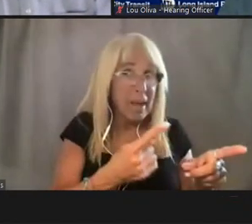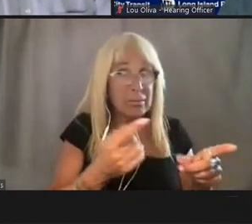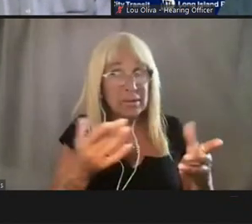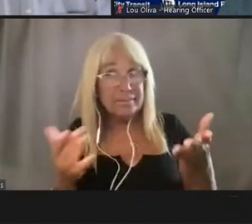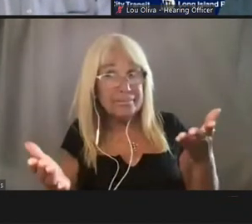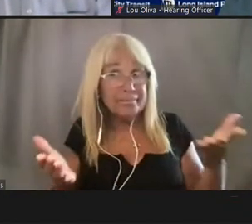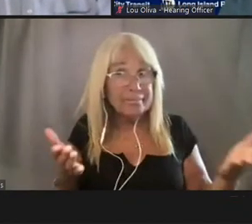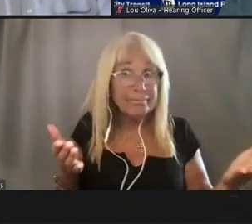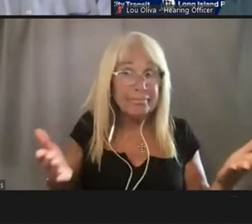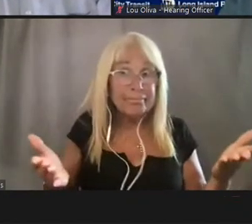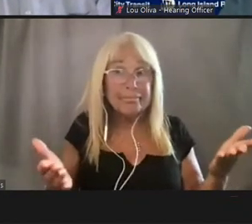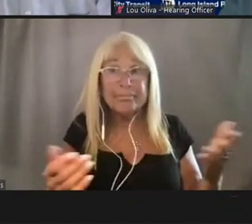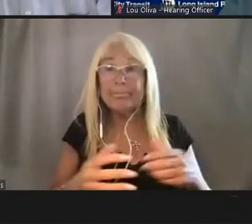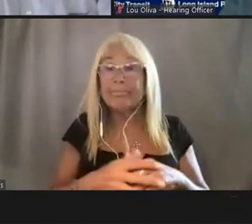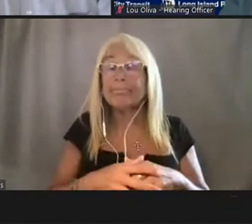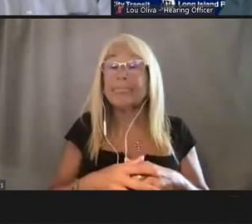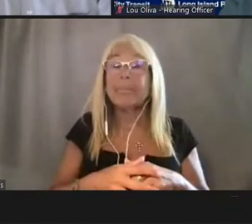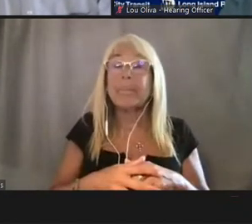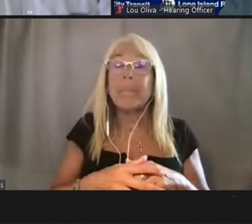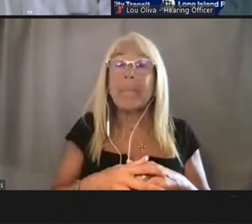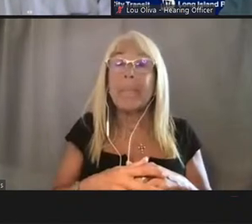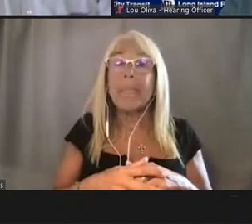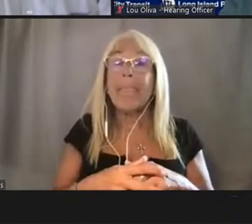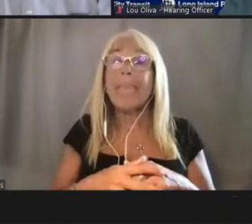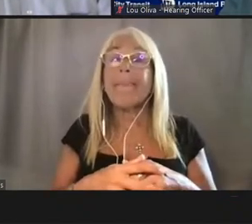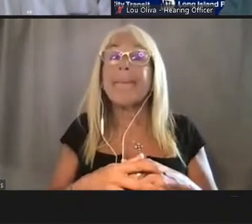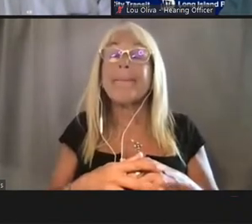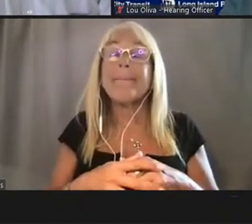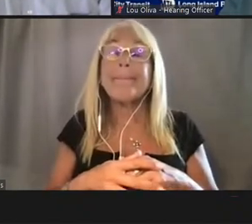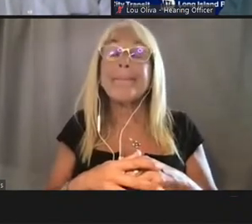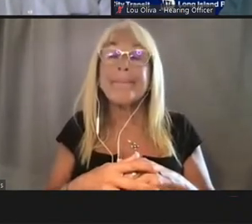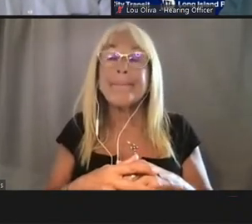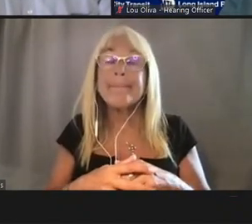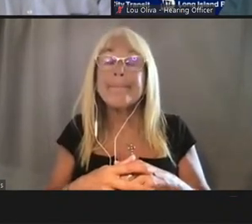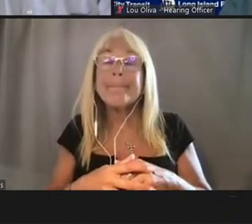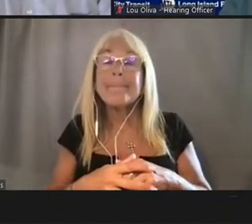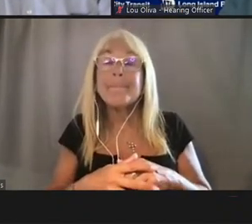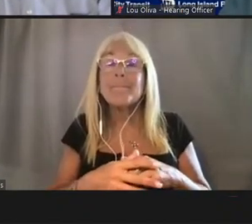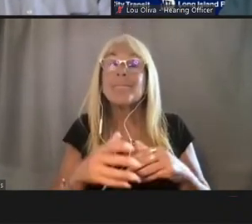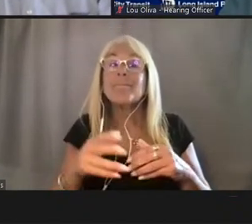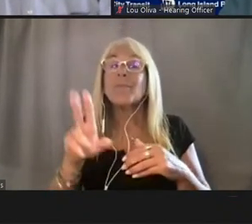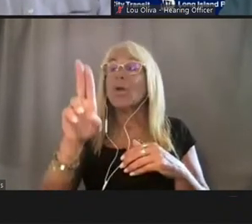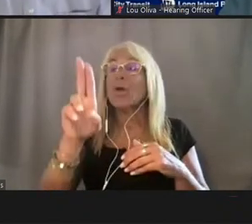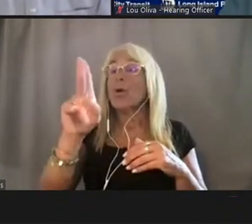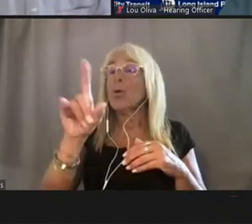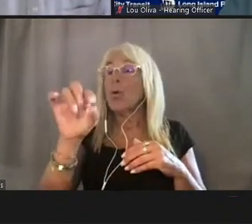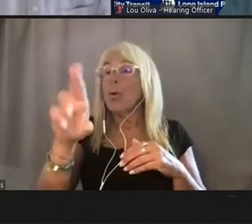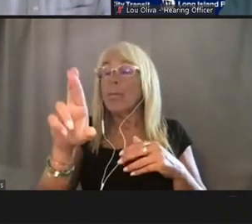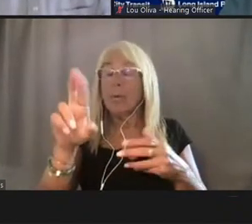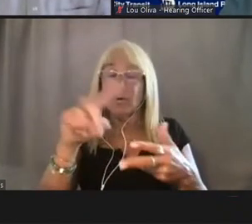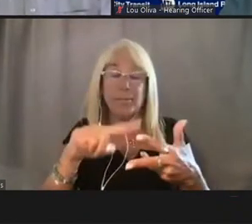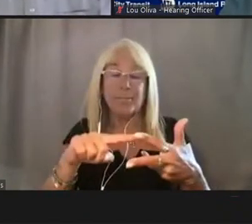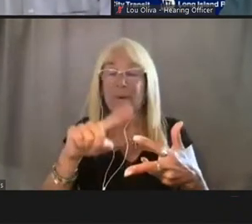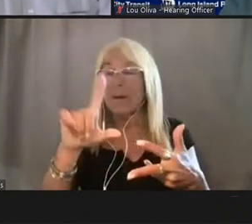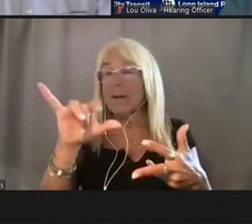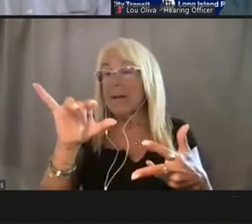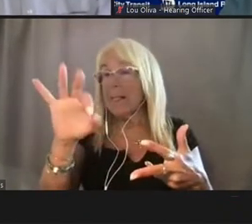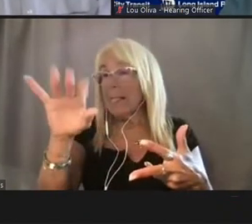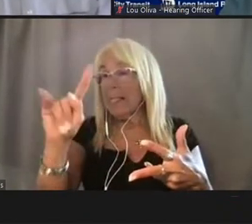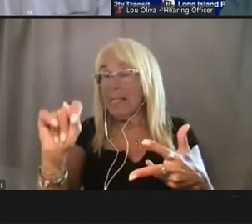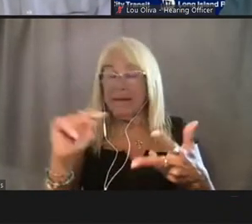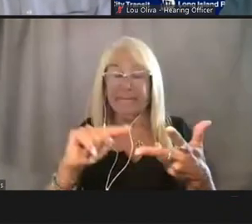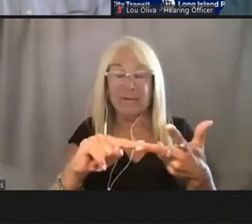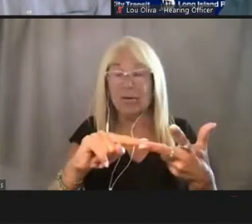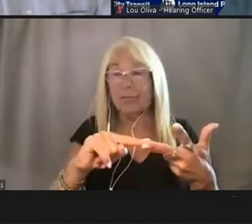but I'm going to go is um we have Uber lived via and rebel and all private